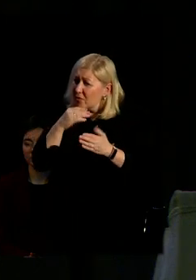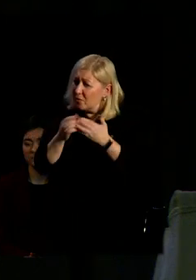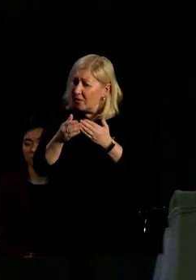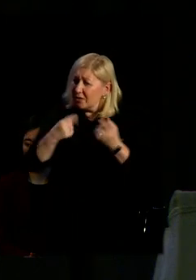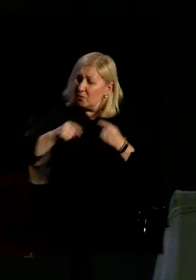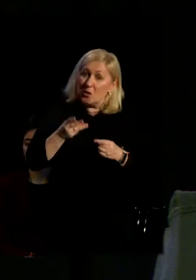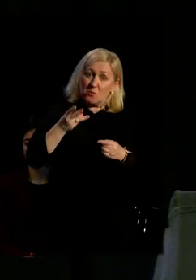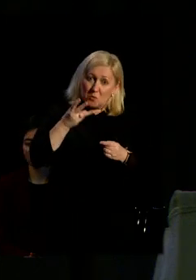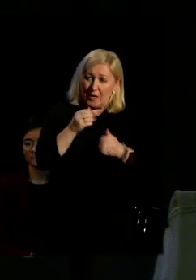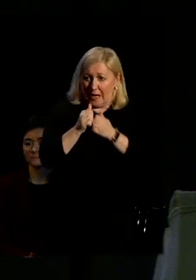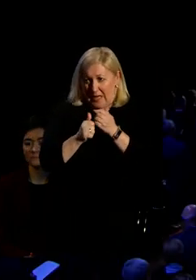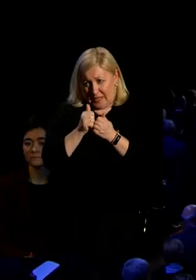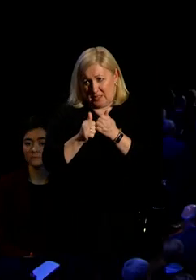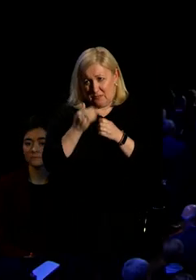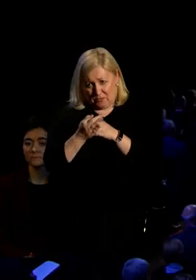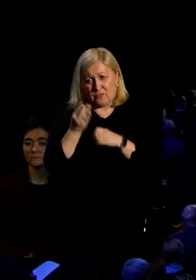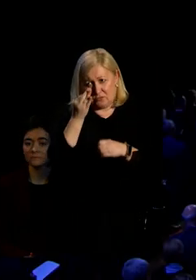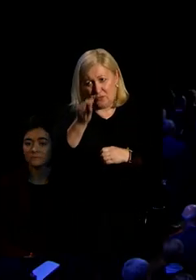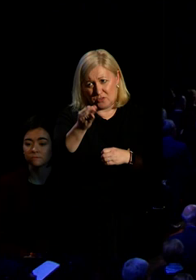the future.